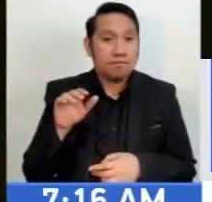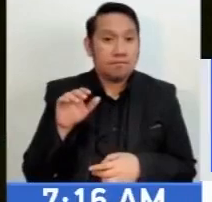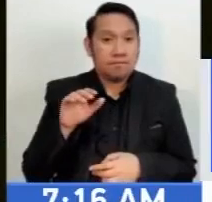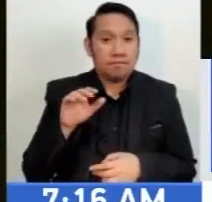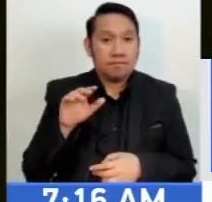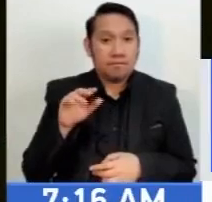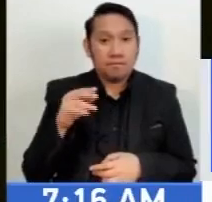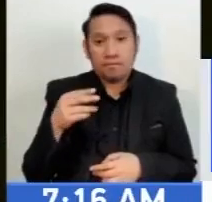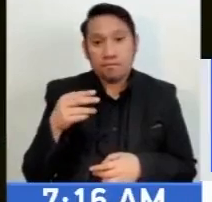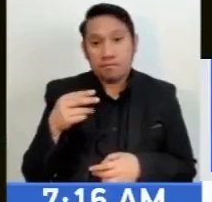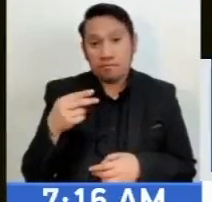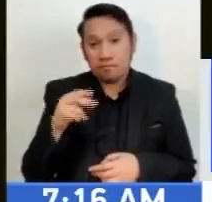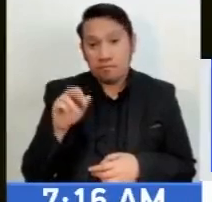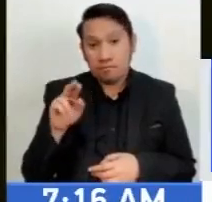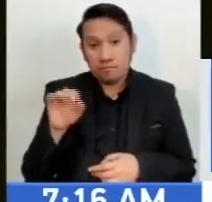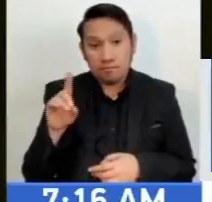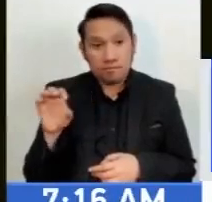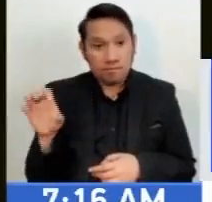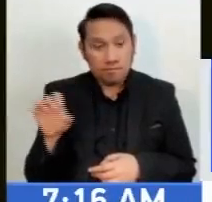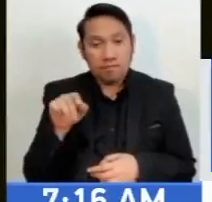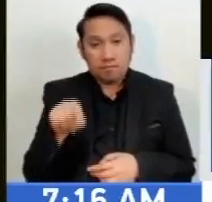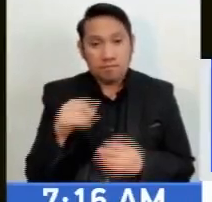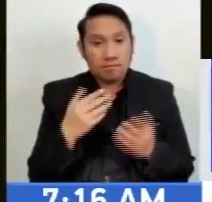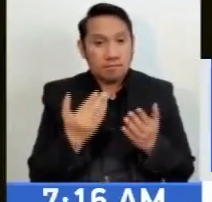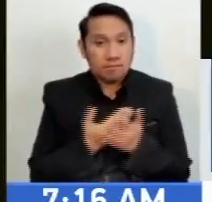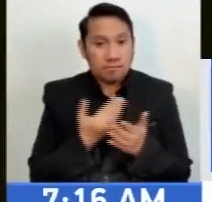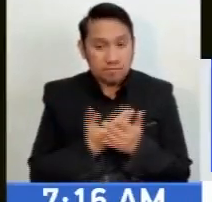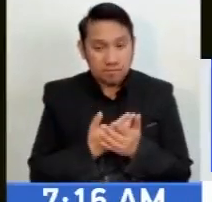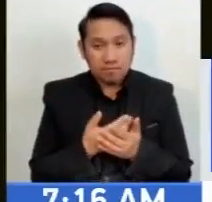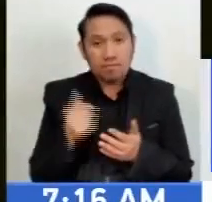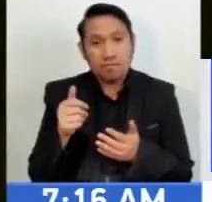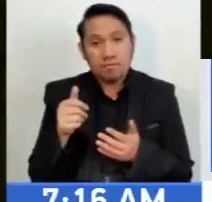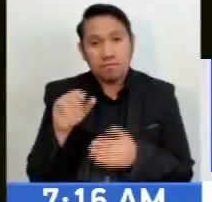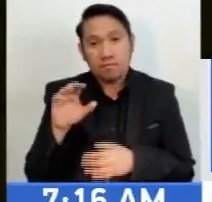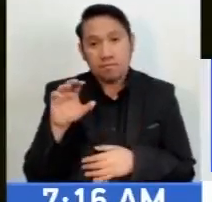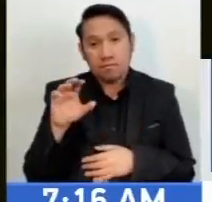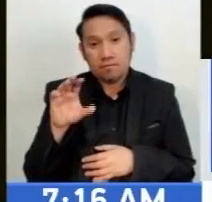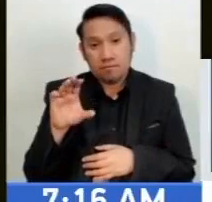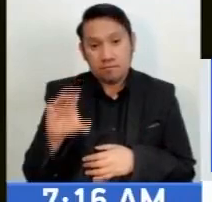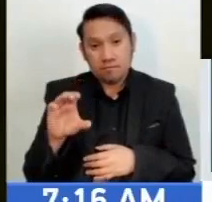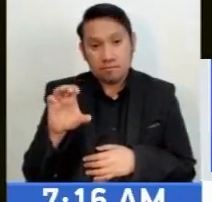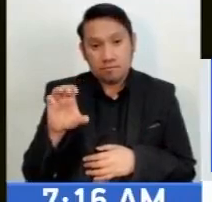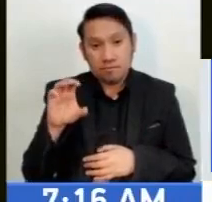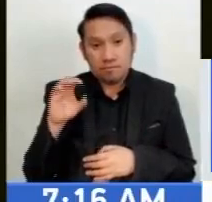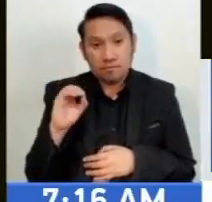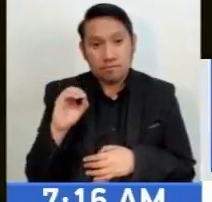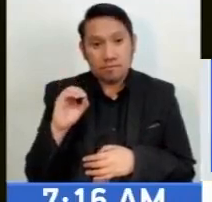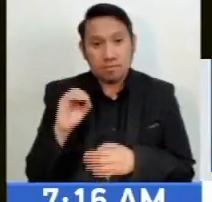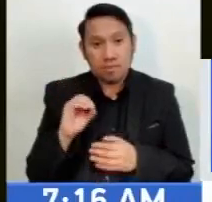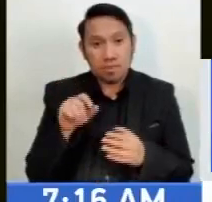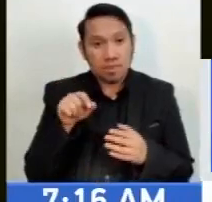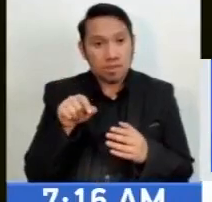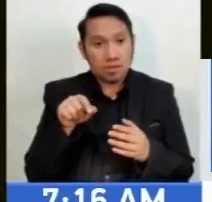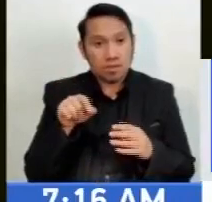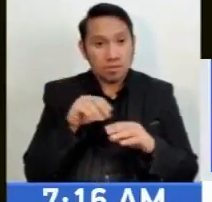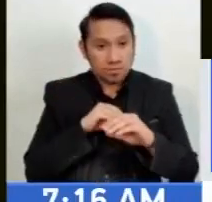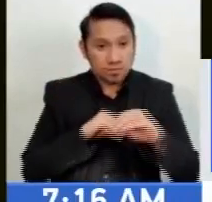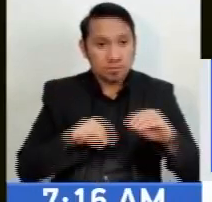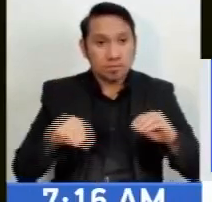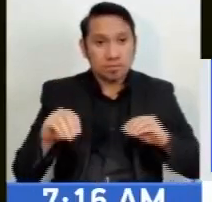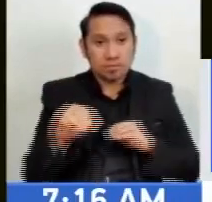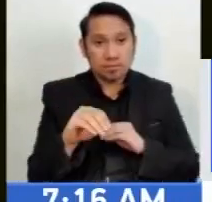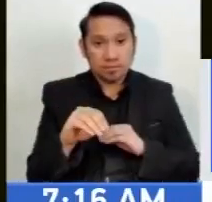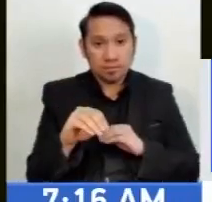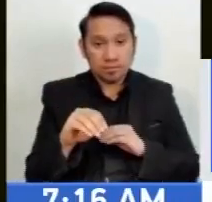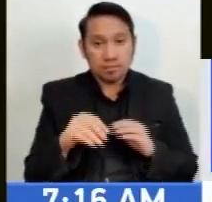as the new Chief Executive Officer to replace me effective